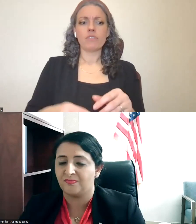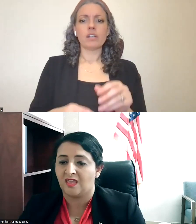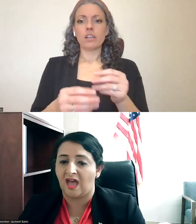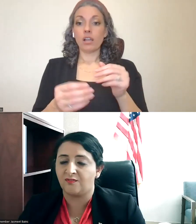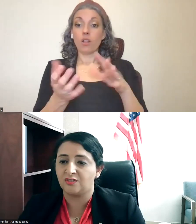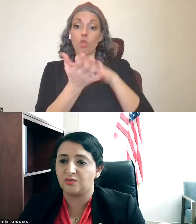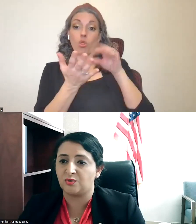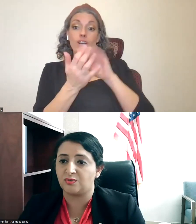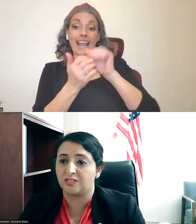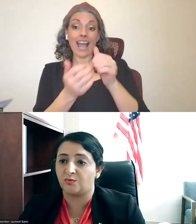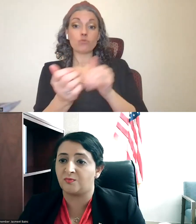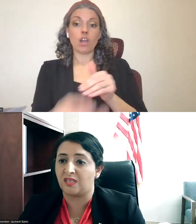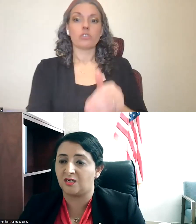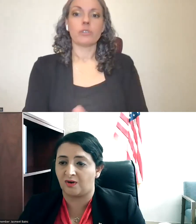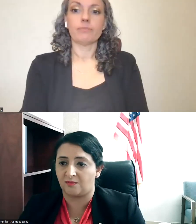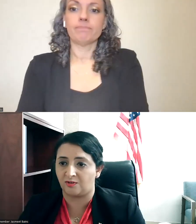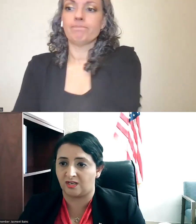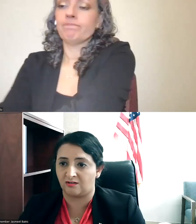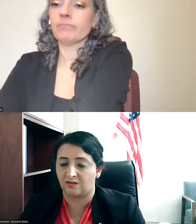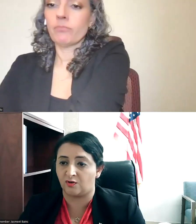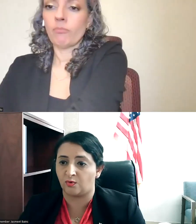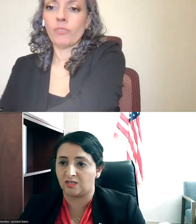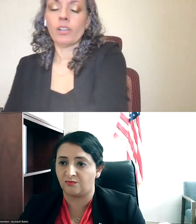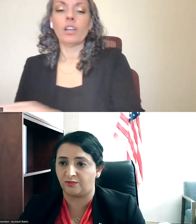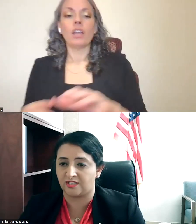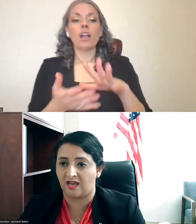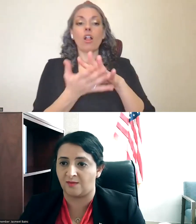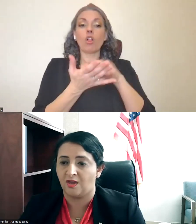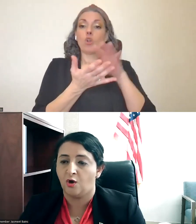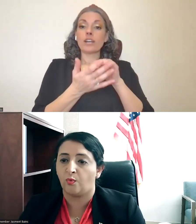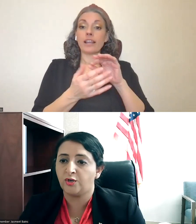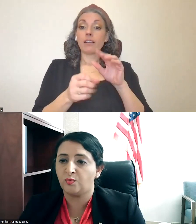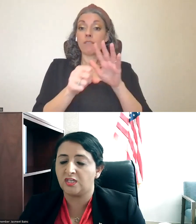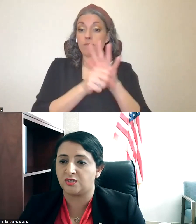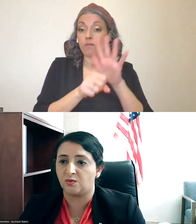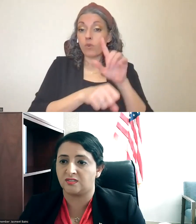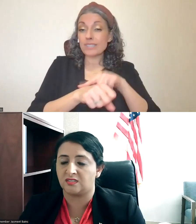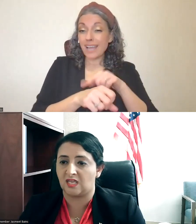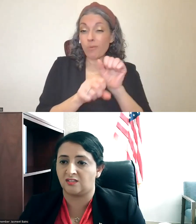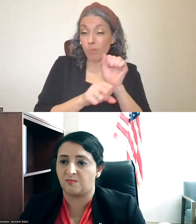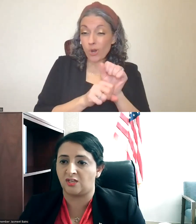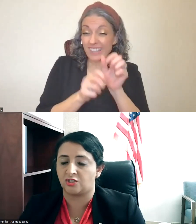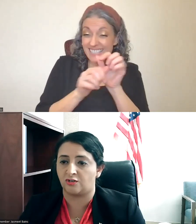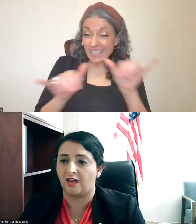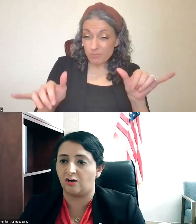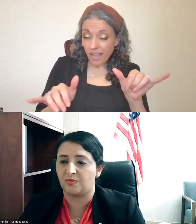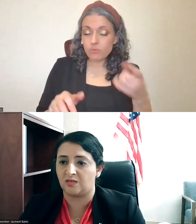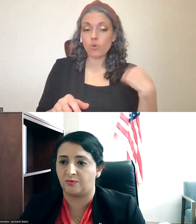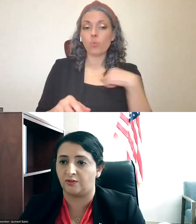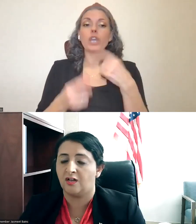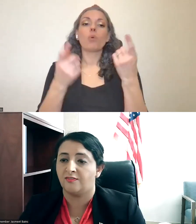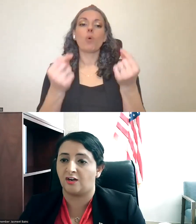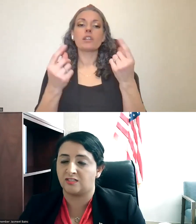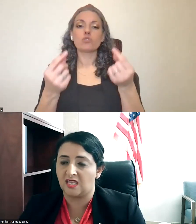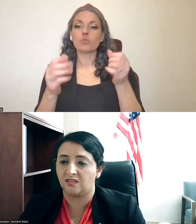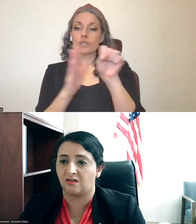grandma, having to deal with being a primary caregiver, working full time. What do we do as a state to make sure that our